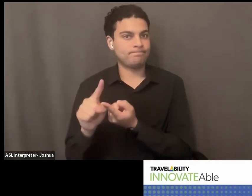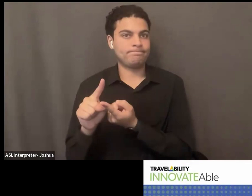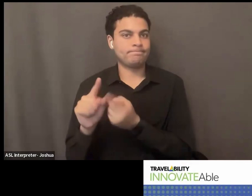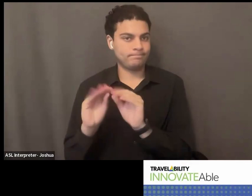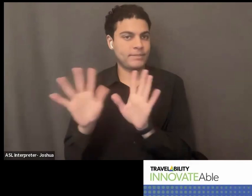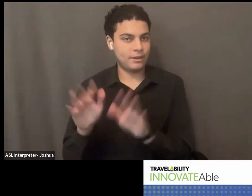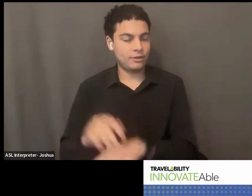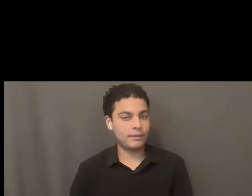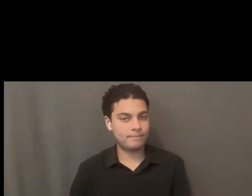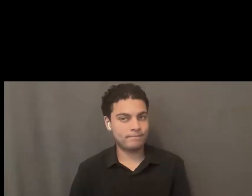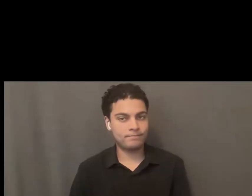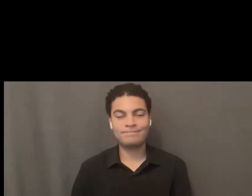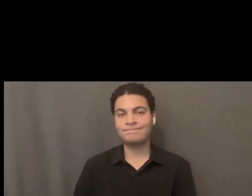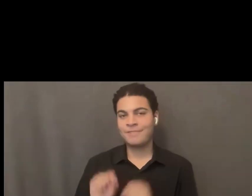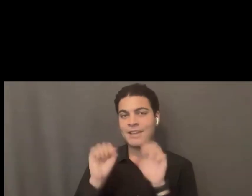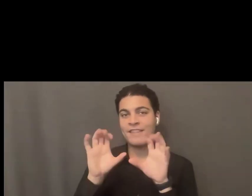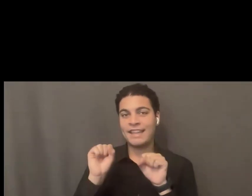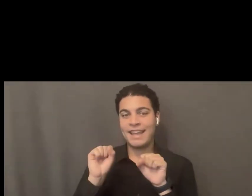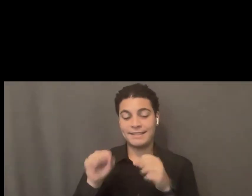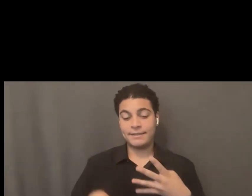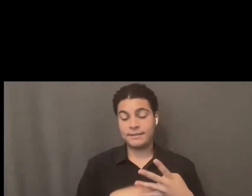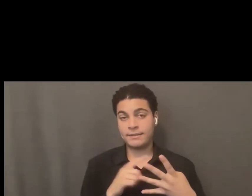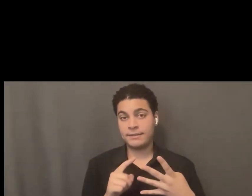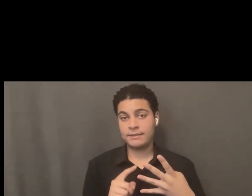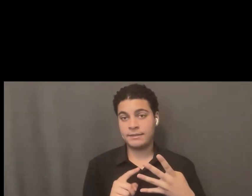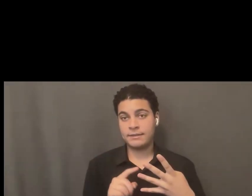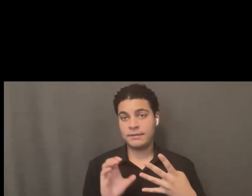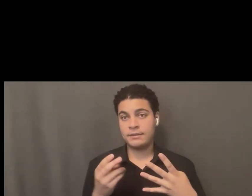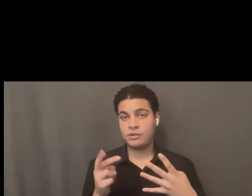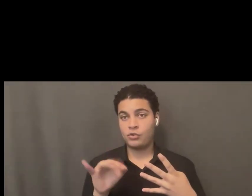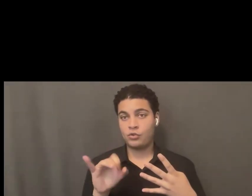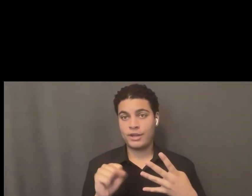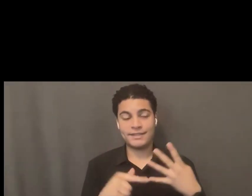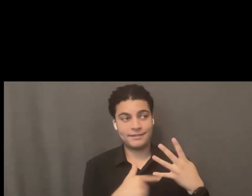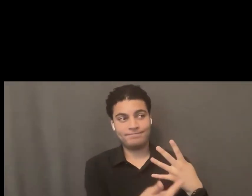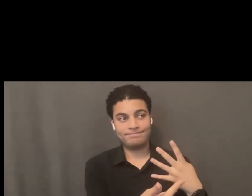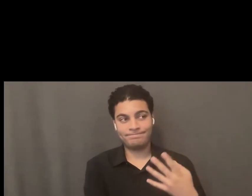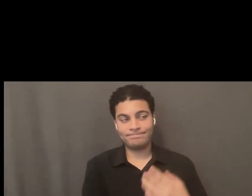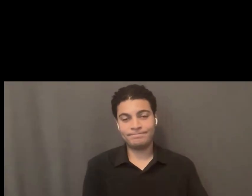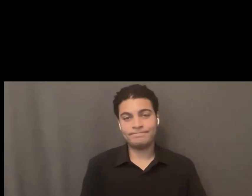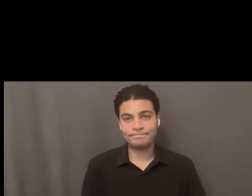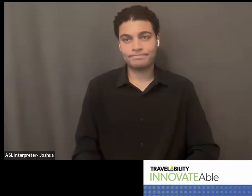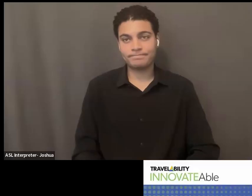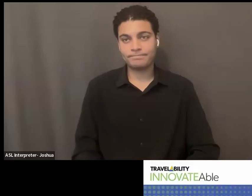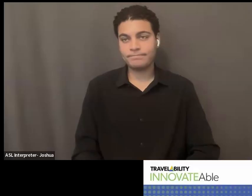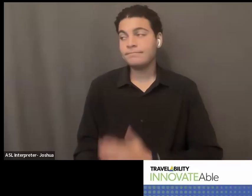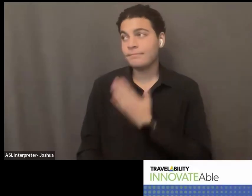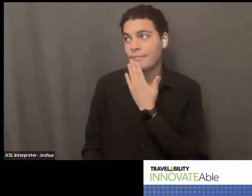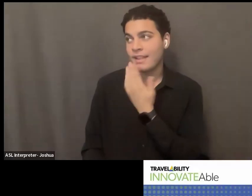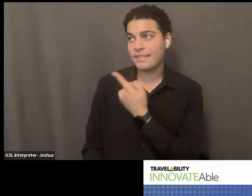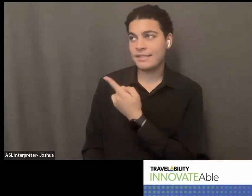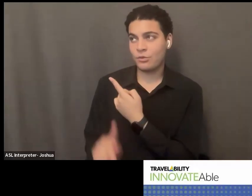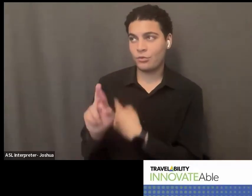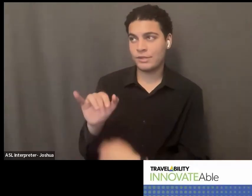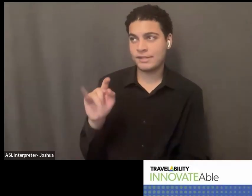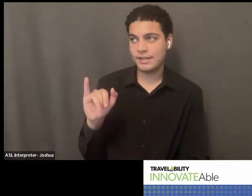Fantastic. All right, Chris, you're up with your question. Thanks, Christy.